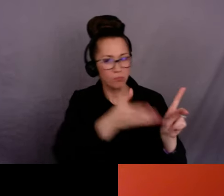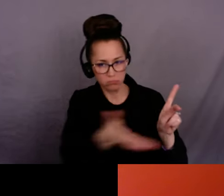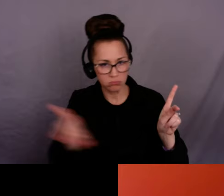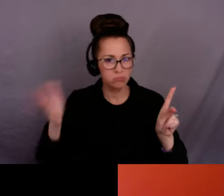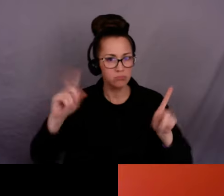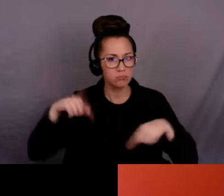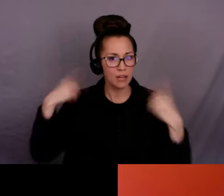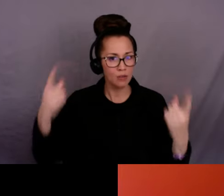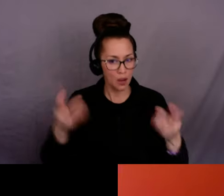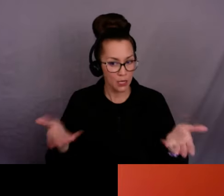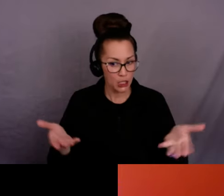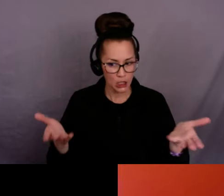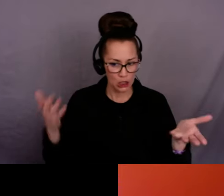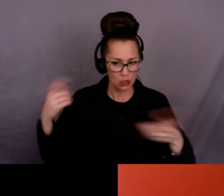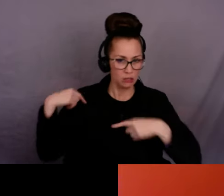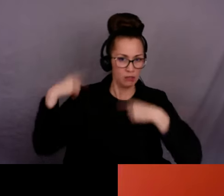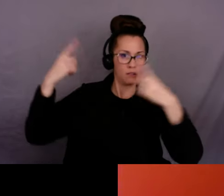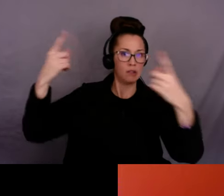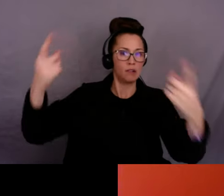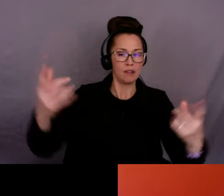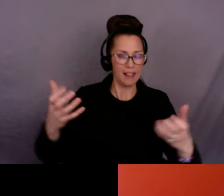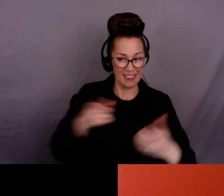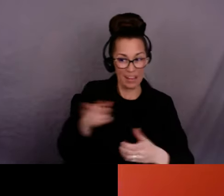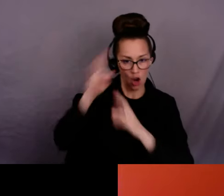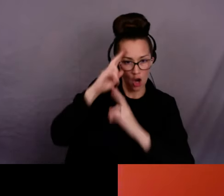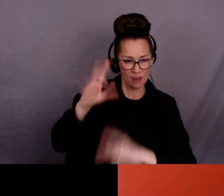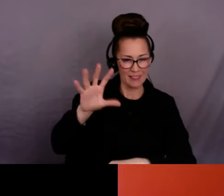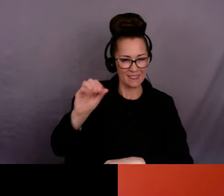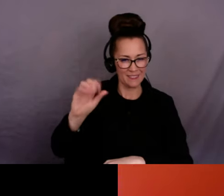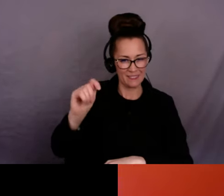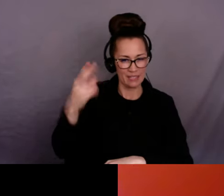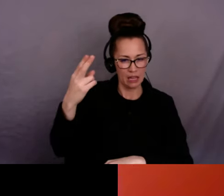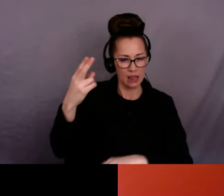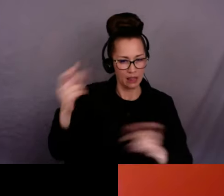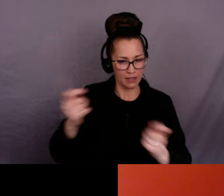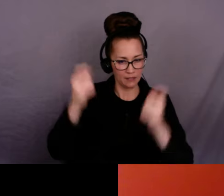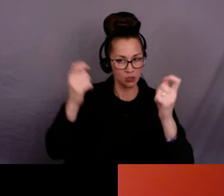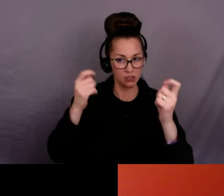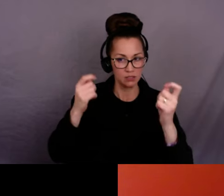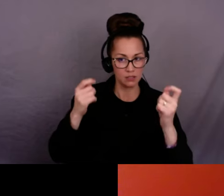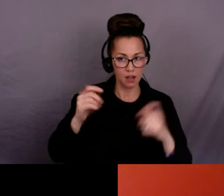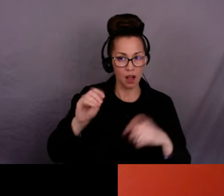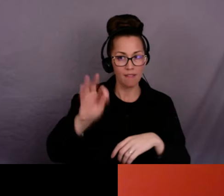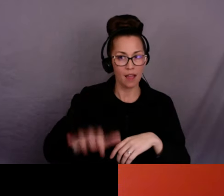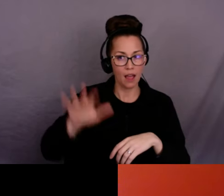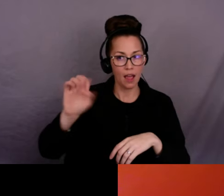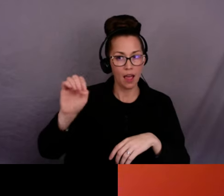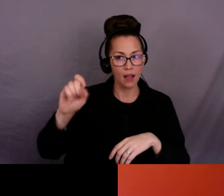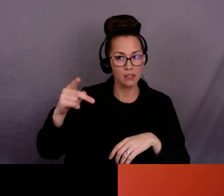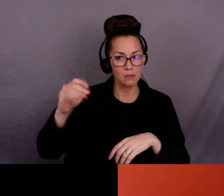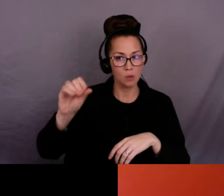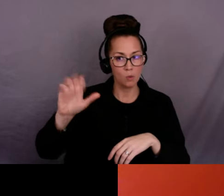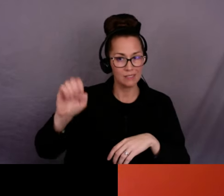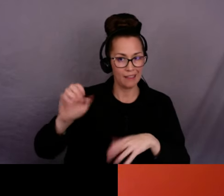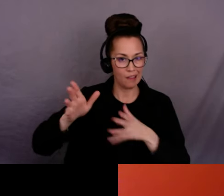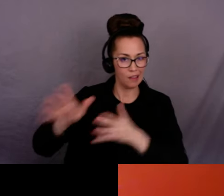were here, you know, and are honoring the 50th anniversary of the expose of Willowbrook and have been here for